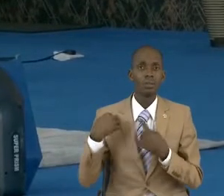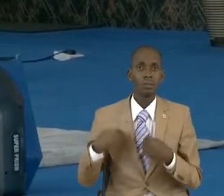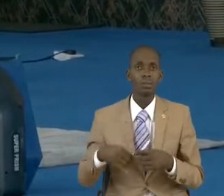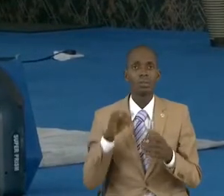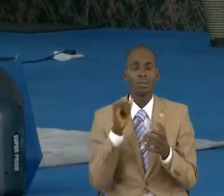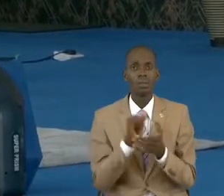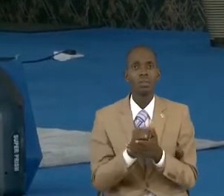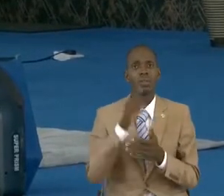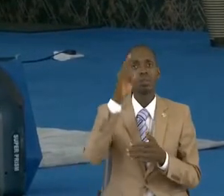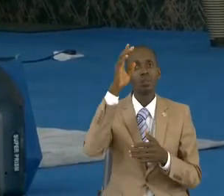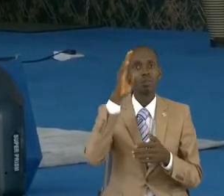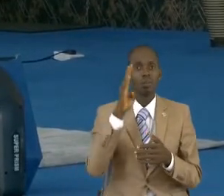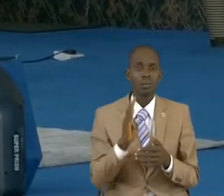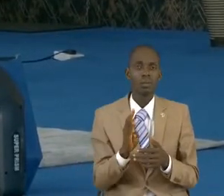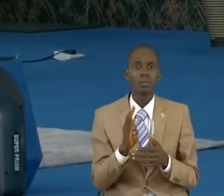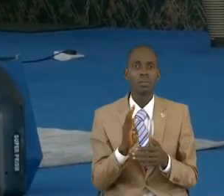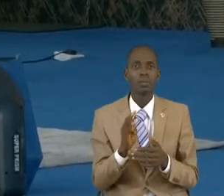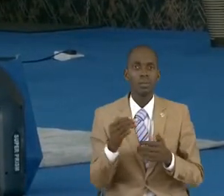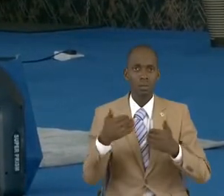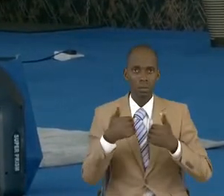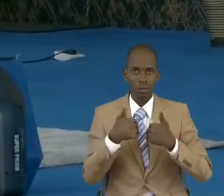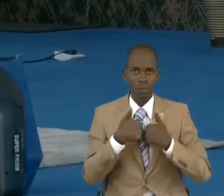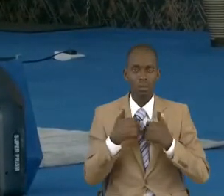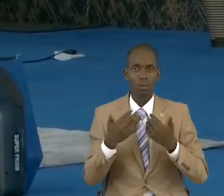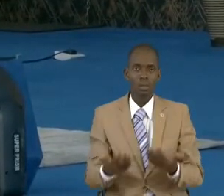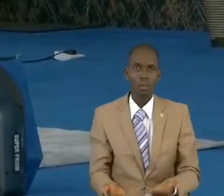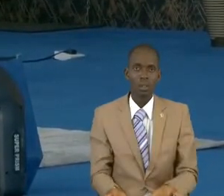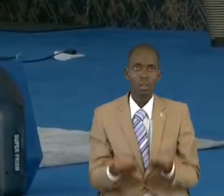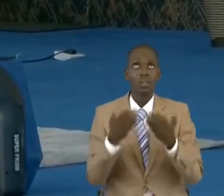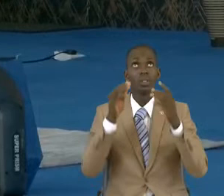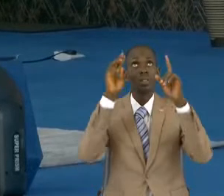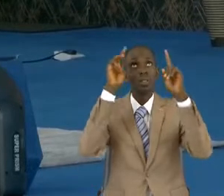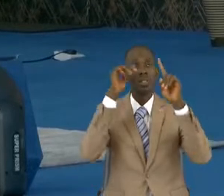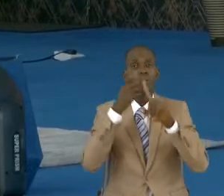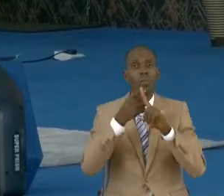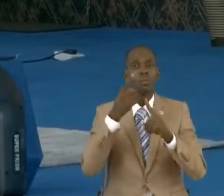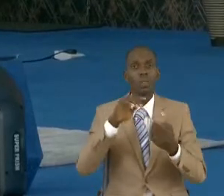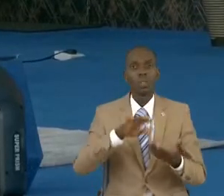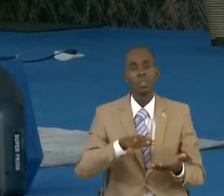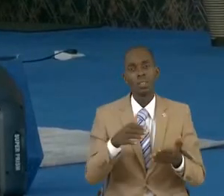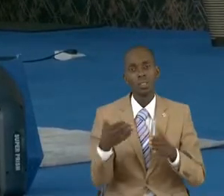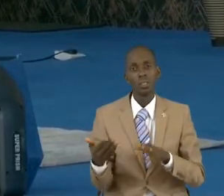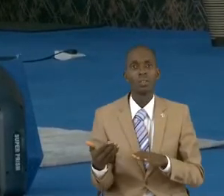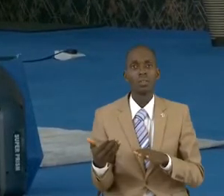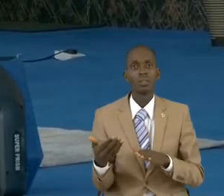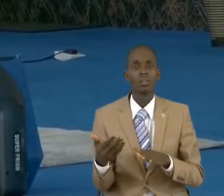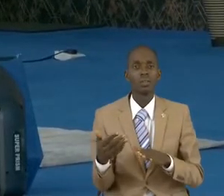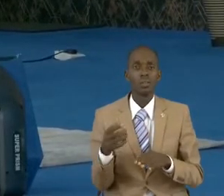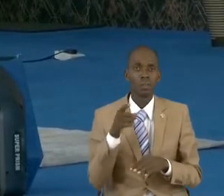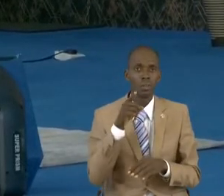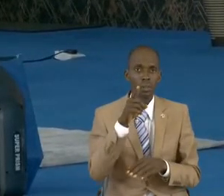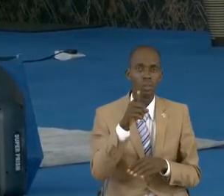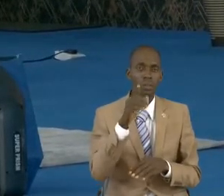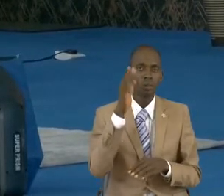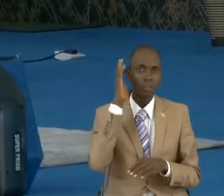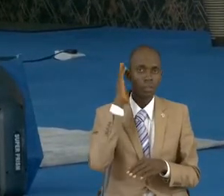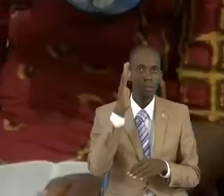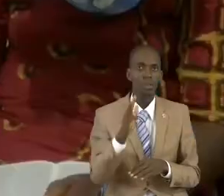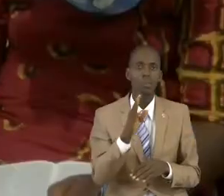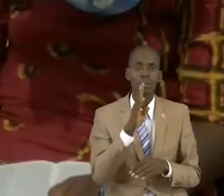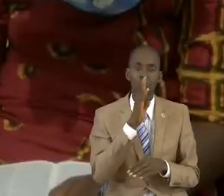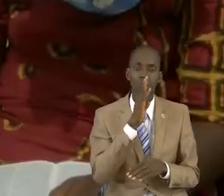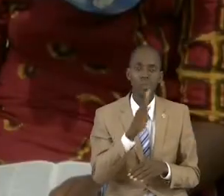God has raised him from the dead, thou shalt be